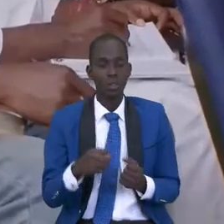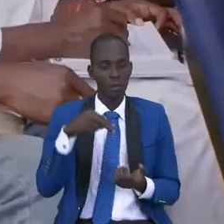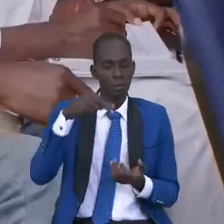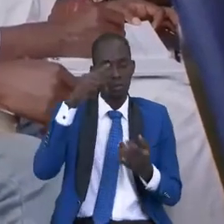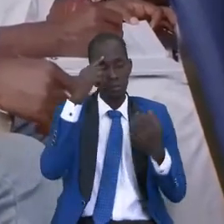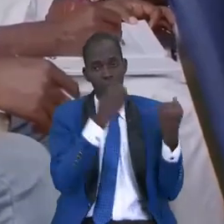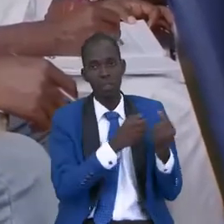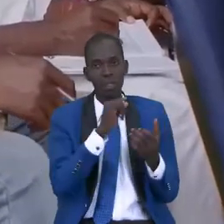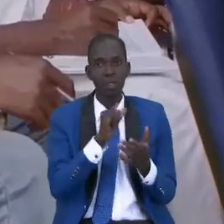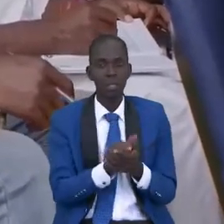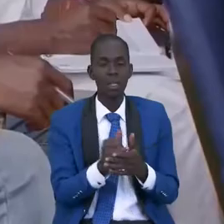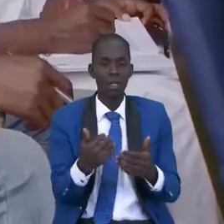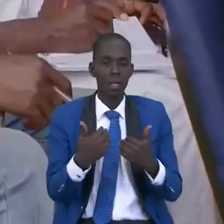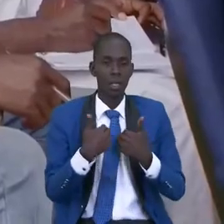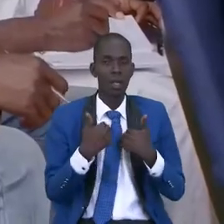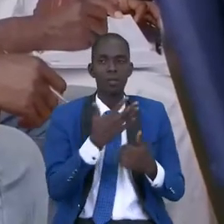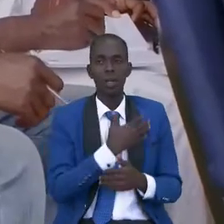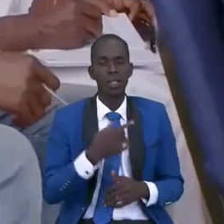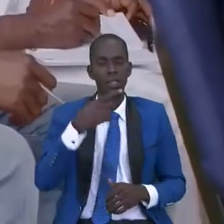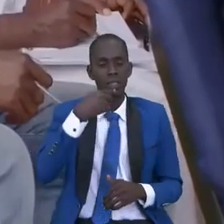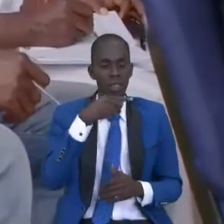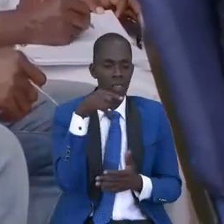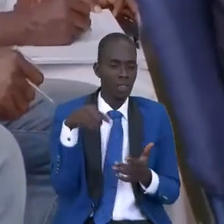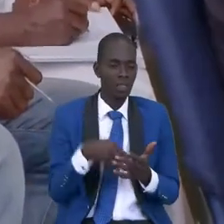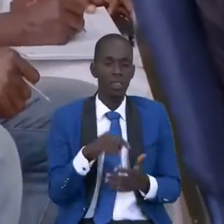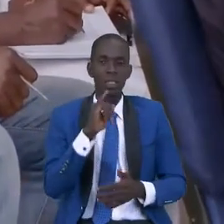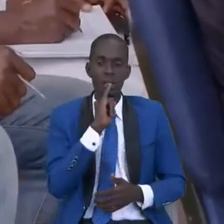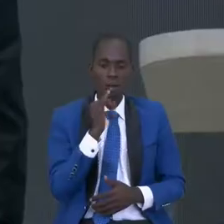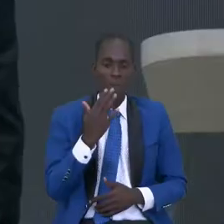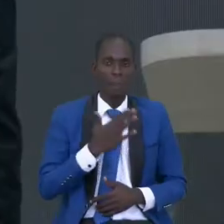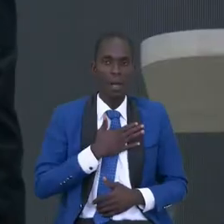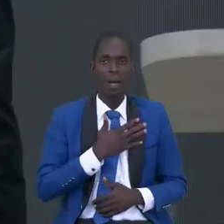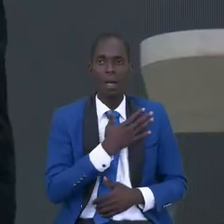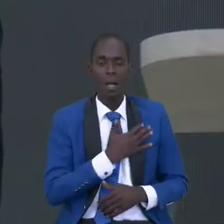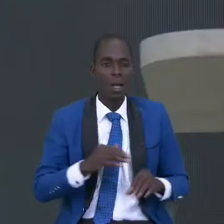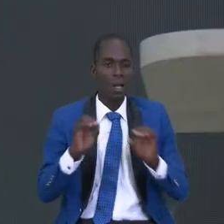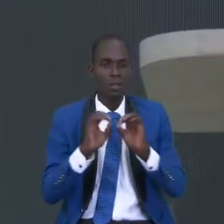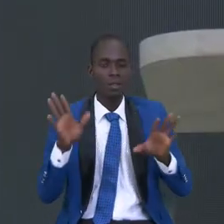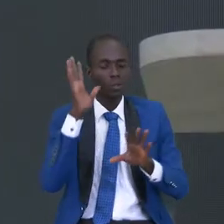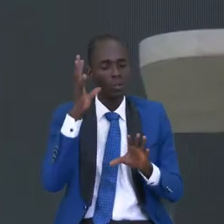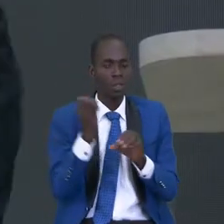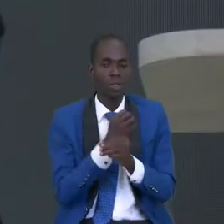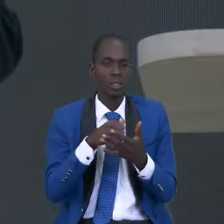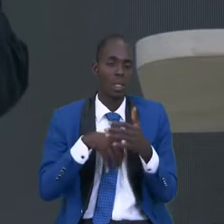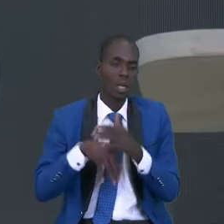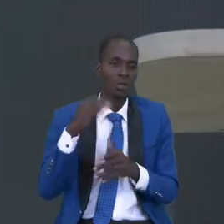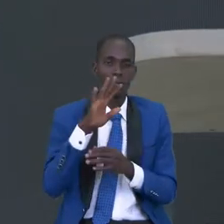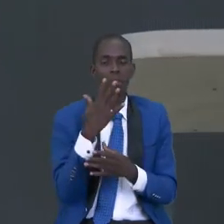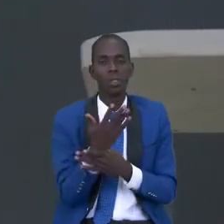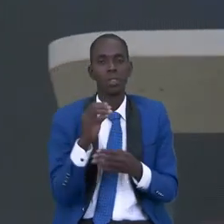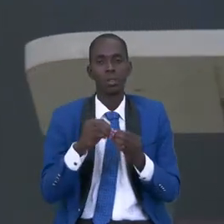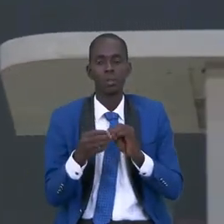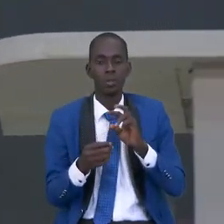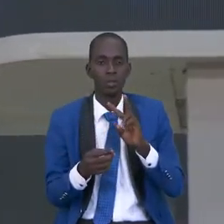and the faith that says, this is mine, and nothing will take it out of your hand. Number